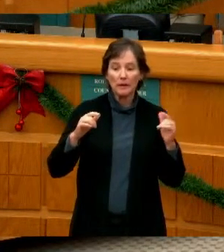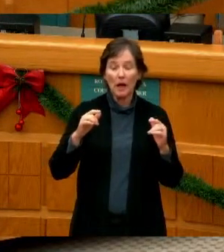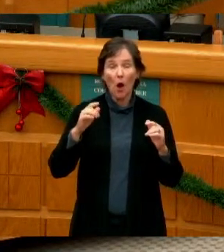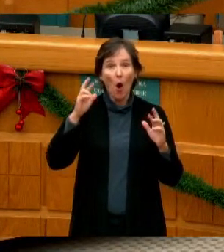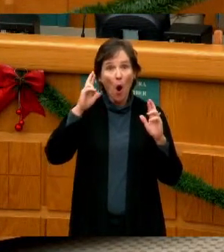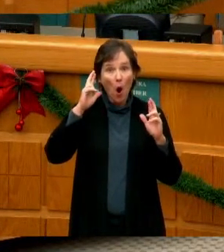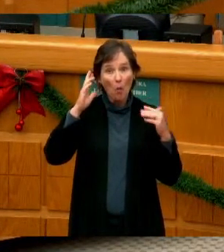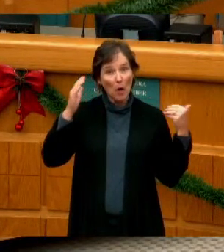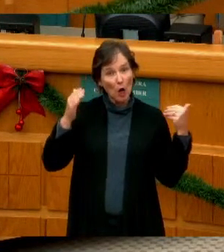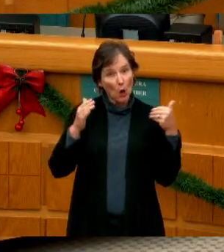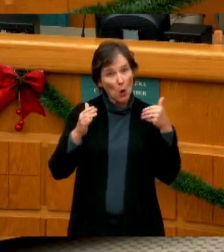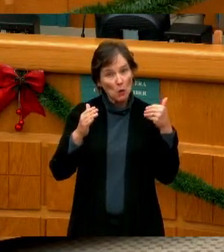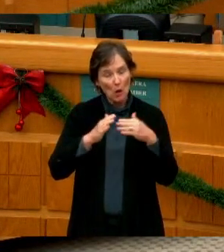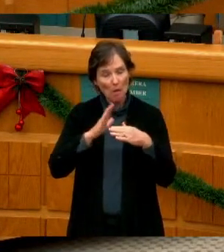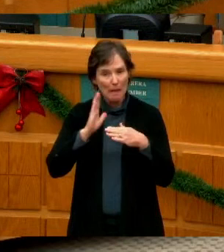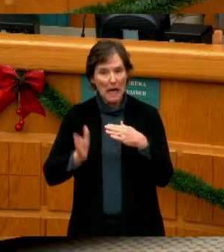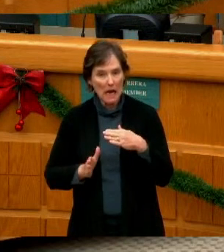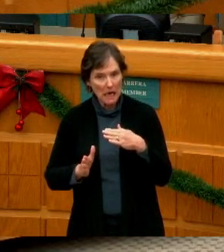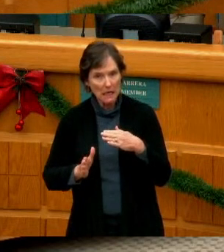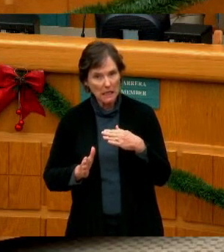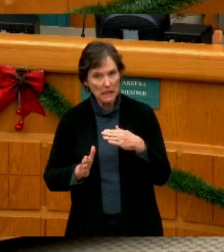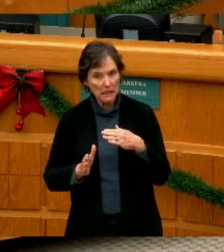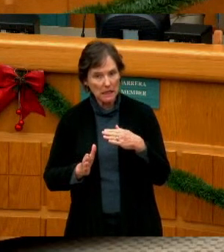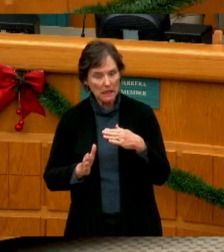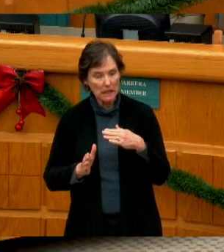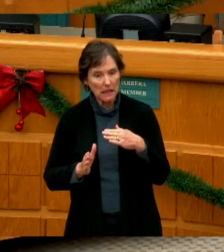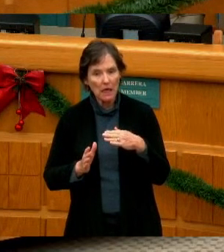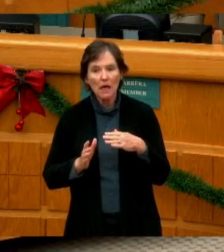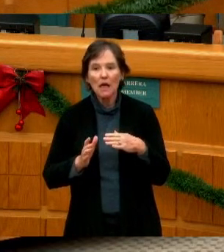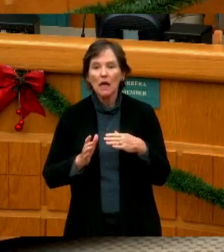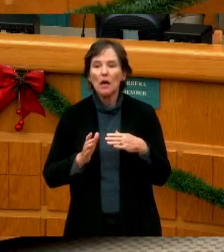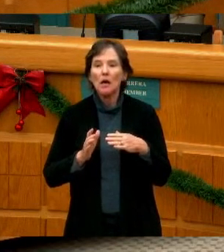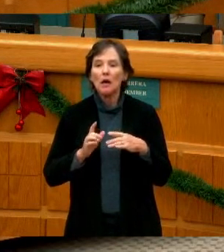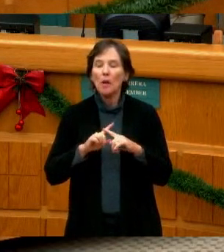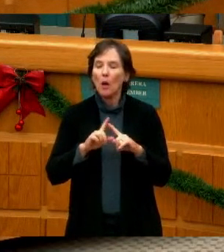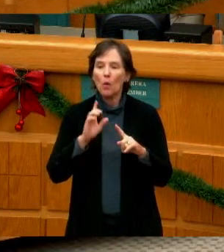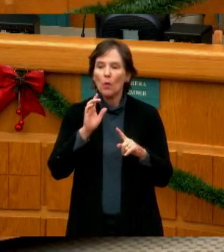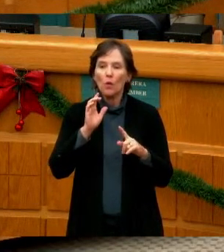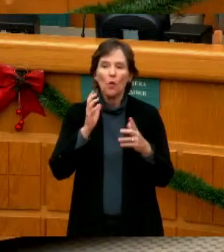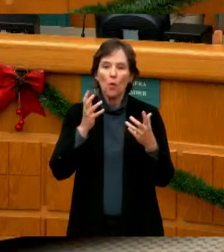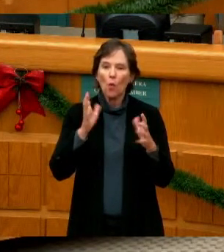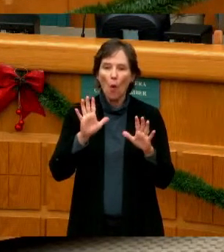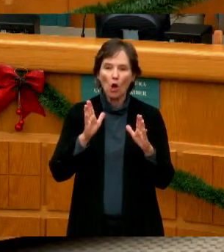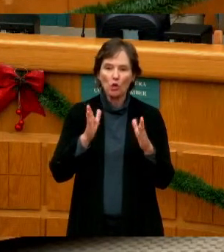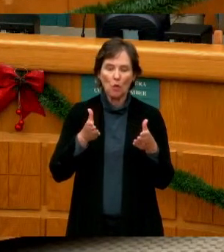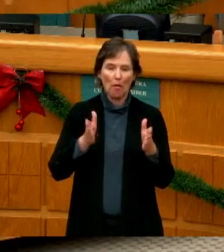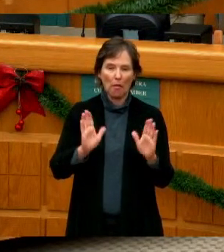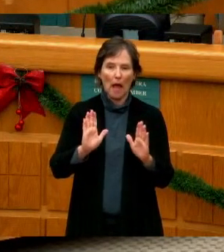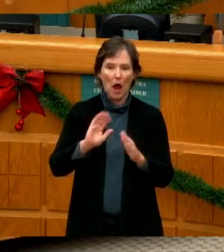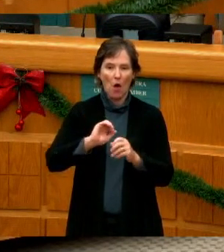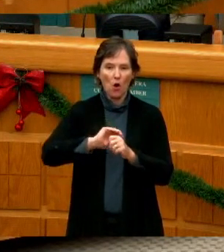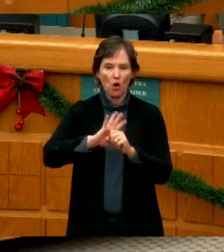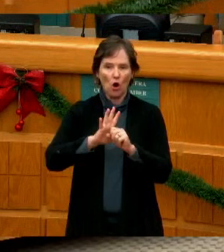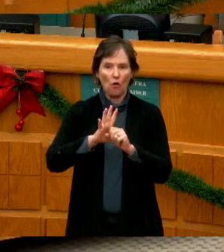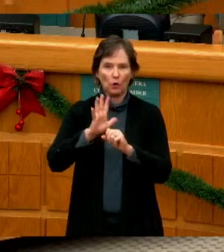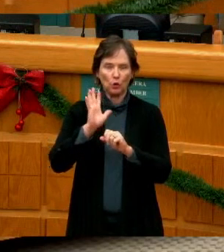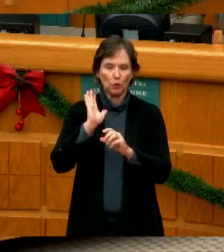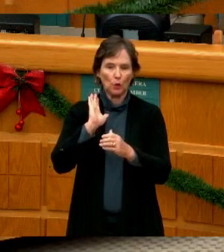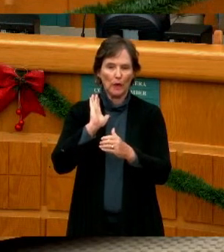are. We're getting close to the end, but we're not going to let that interfere with our holidays and the celebration, and